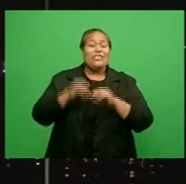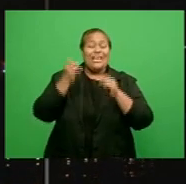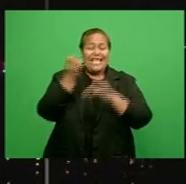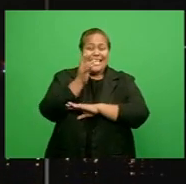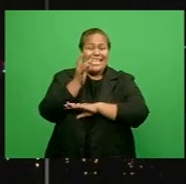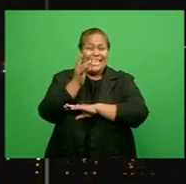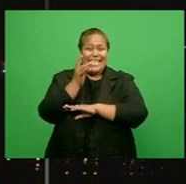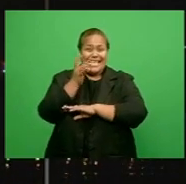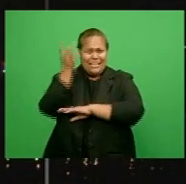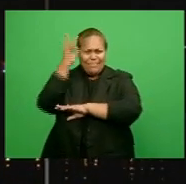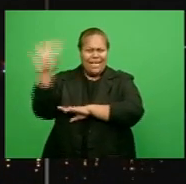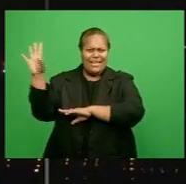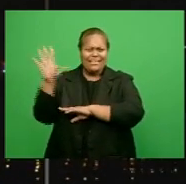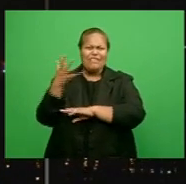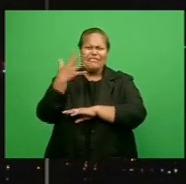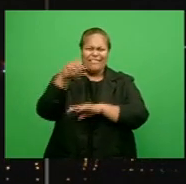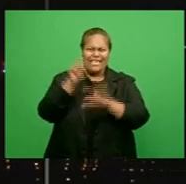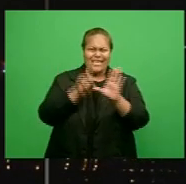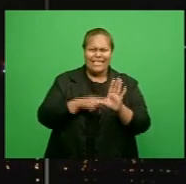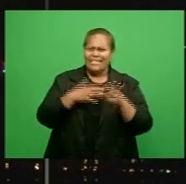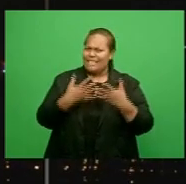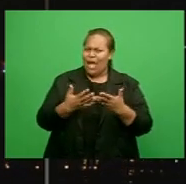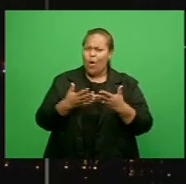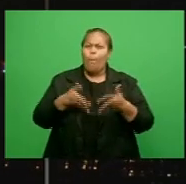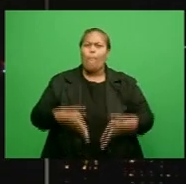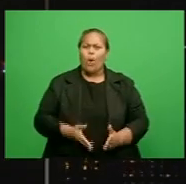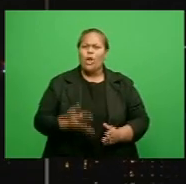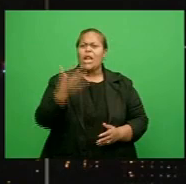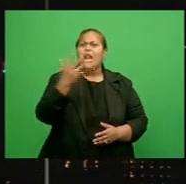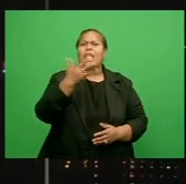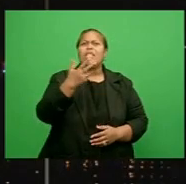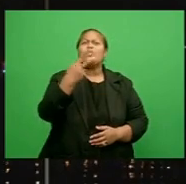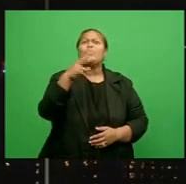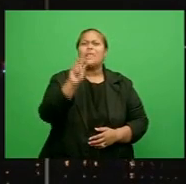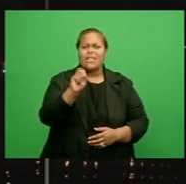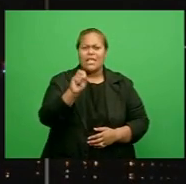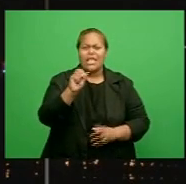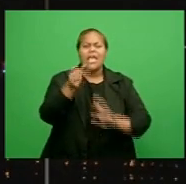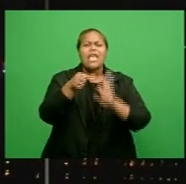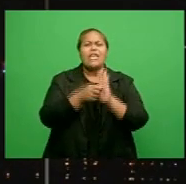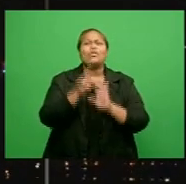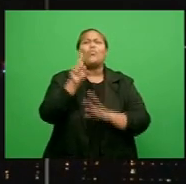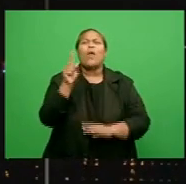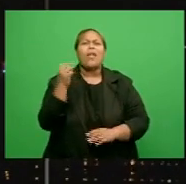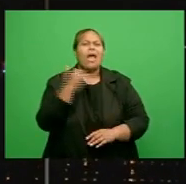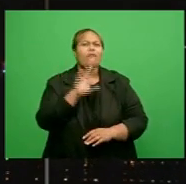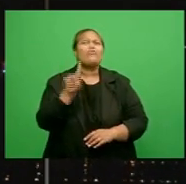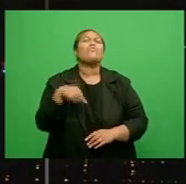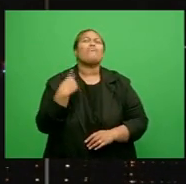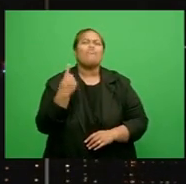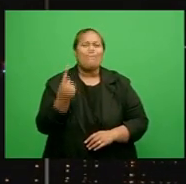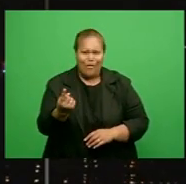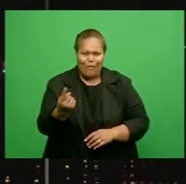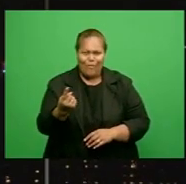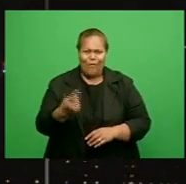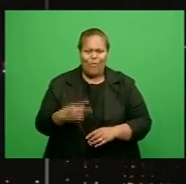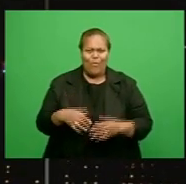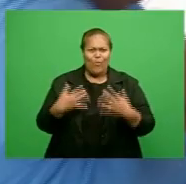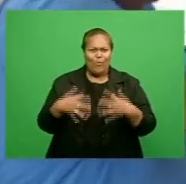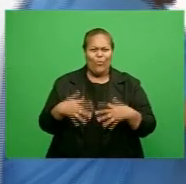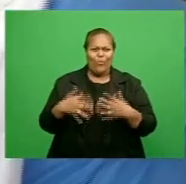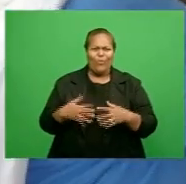anniversary. Mary Fong, who was born in 1920, will be turning 100 years old tomorrow. Kelly Vadala